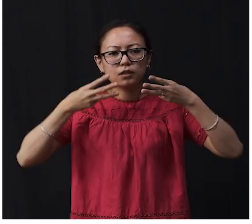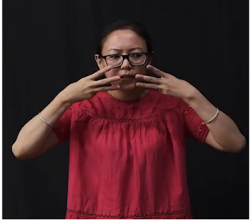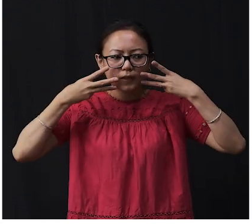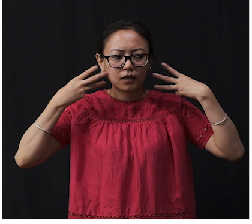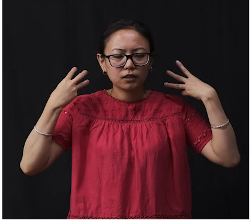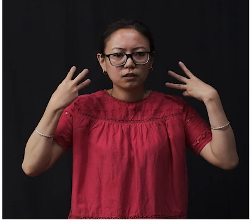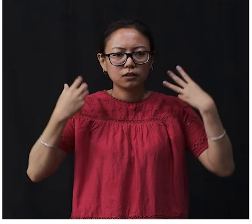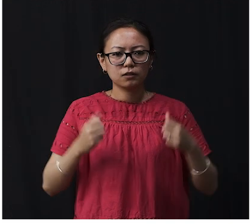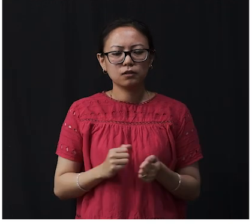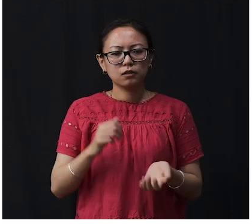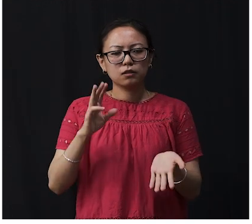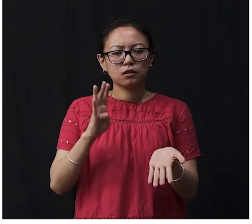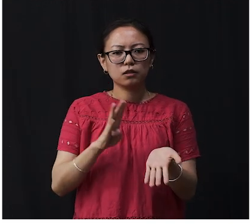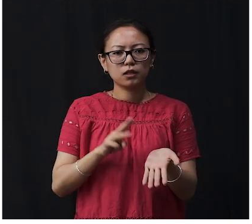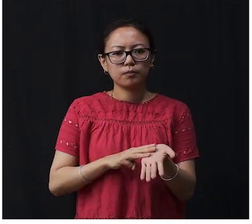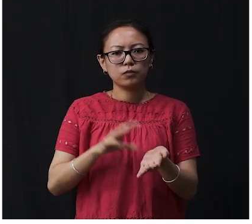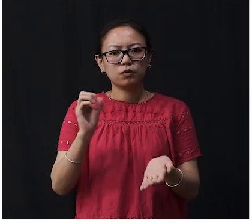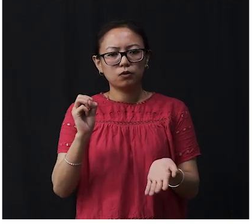C-A-T, cat. Monkey,